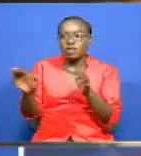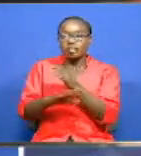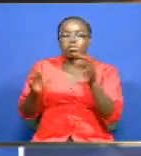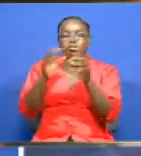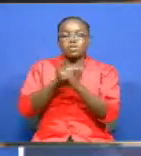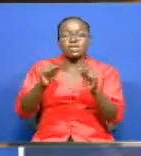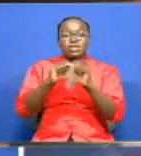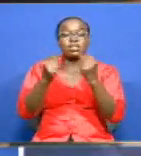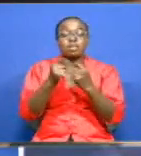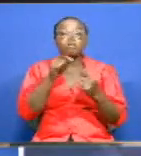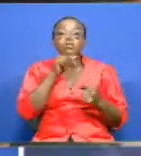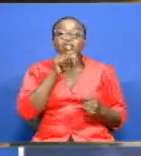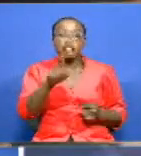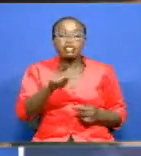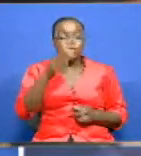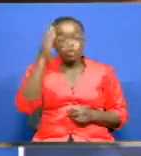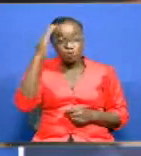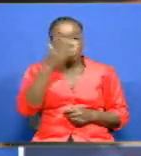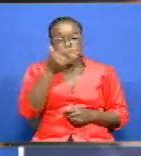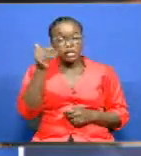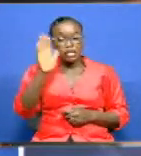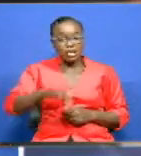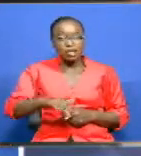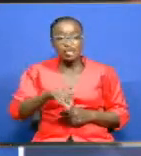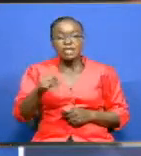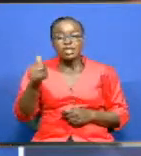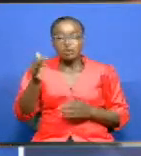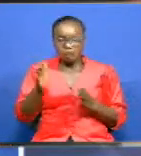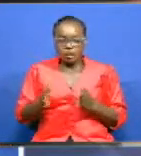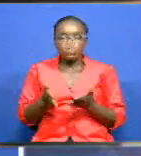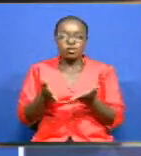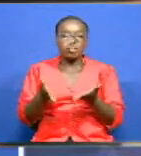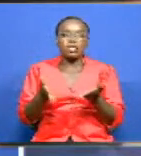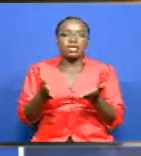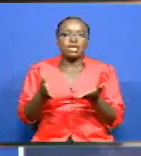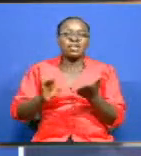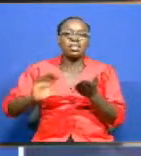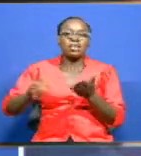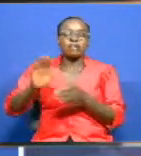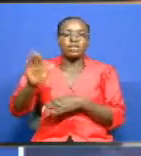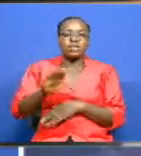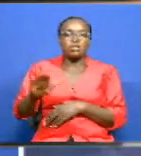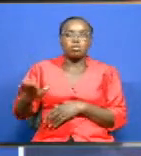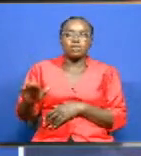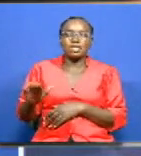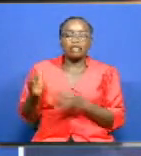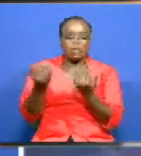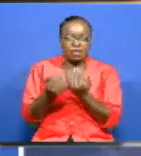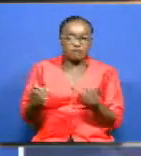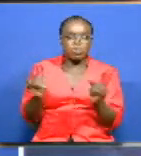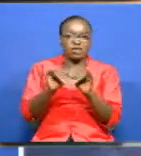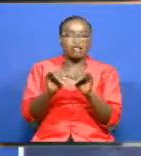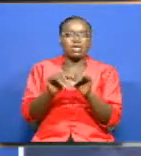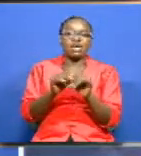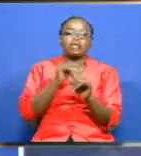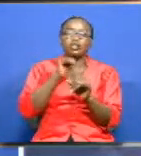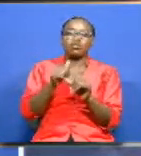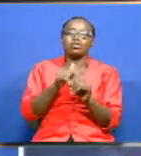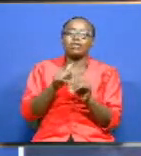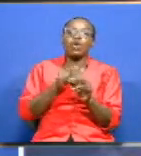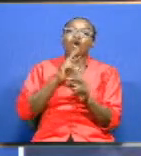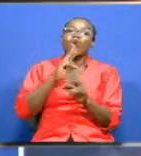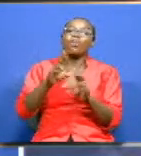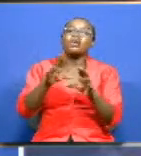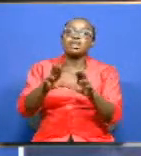and his team ought to have known better than any one of us that the County Assemblies are independent and do not take